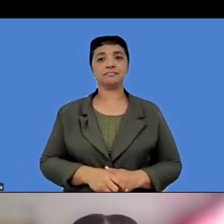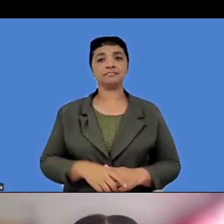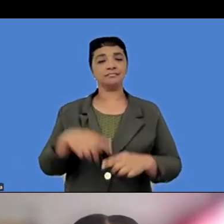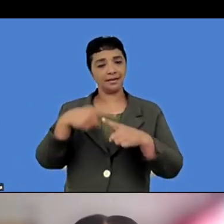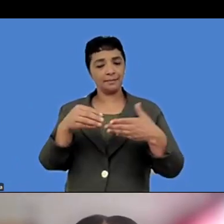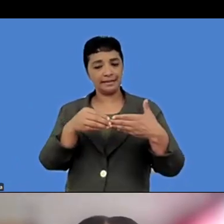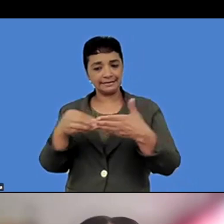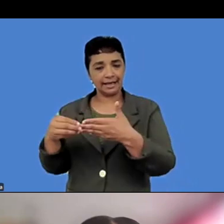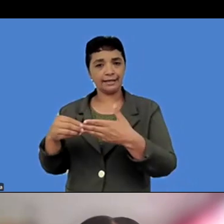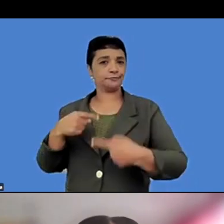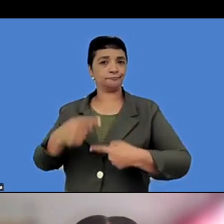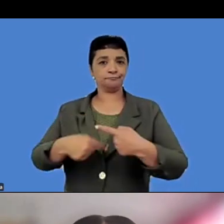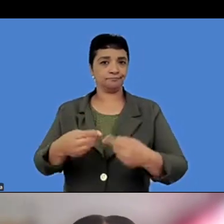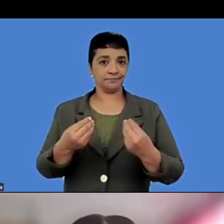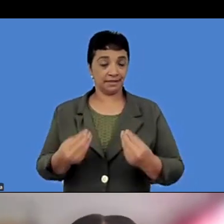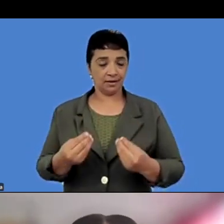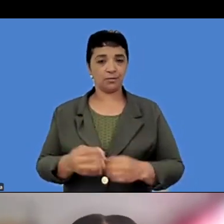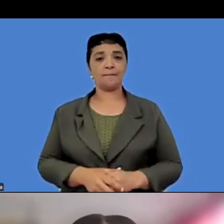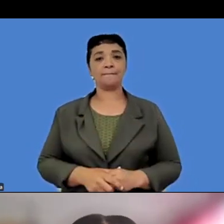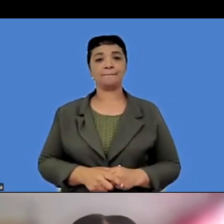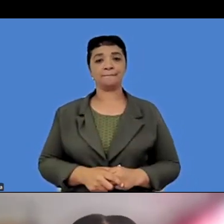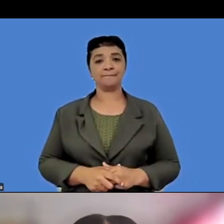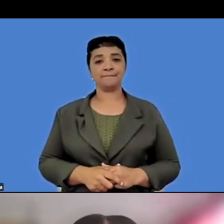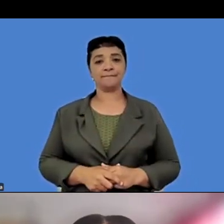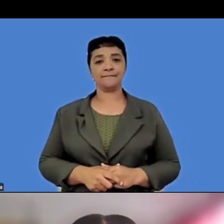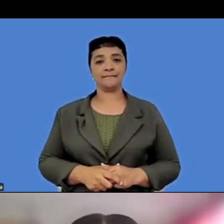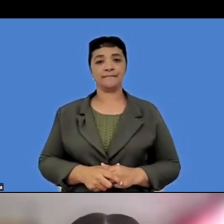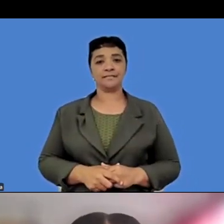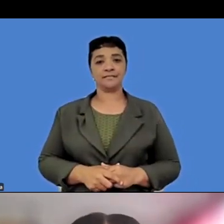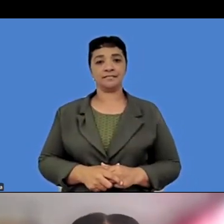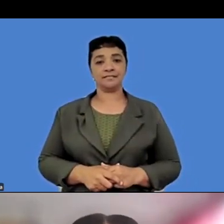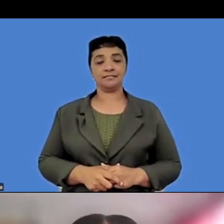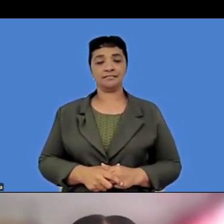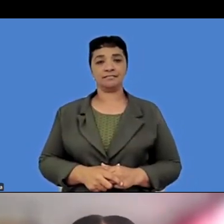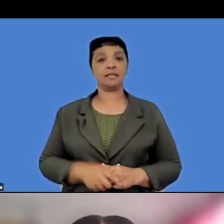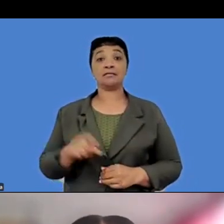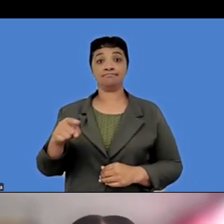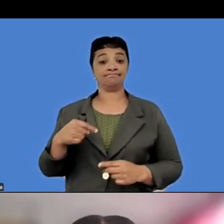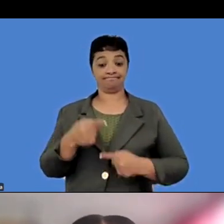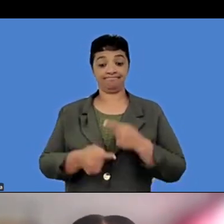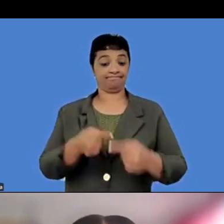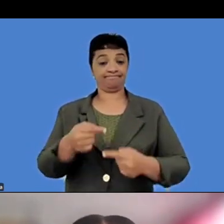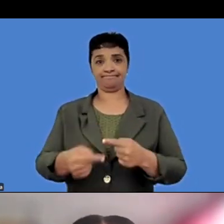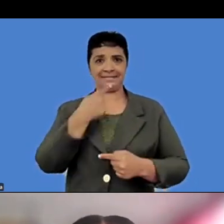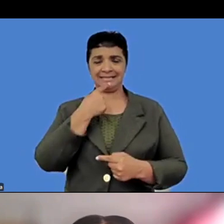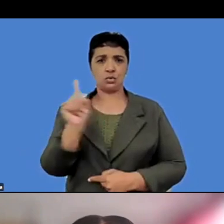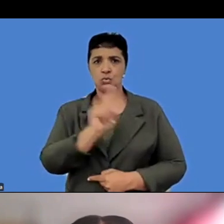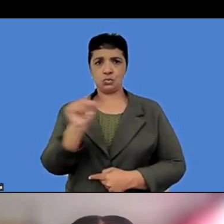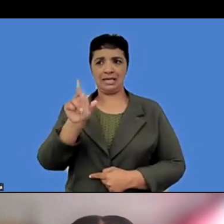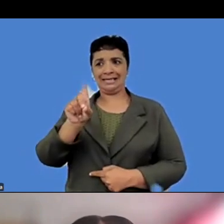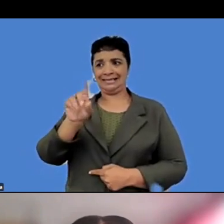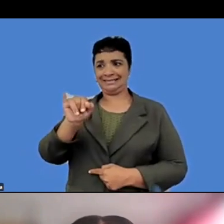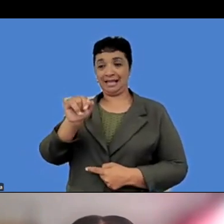the institutionalization state, this can certainly not be considered the institutionalization, because